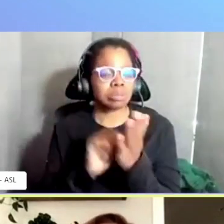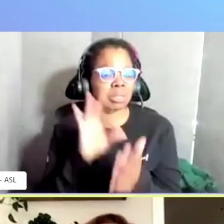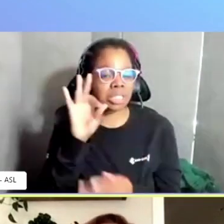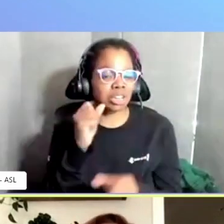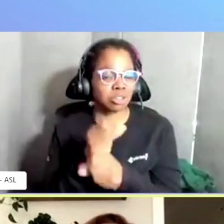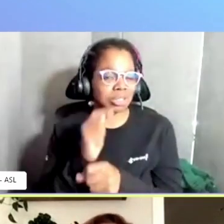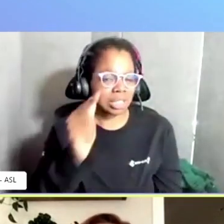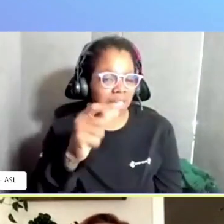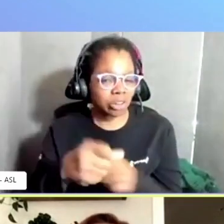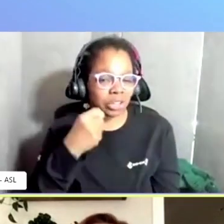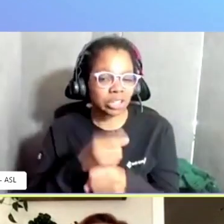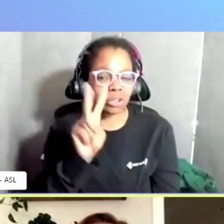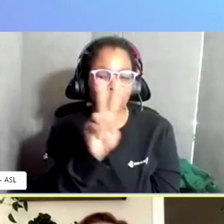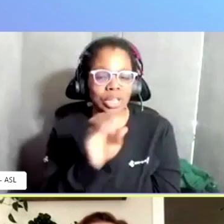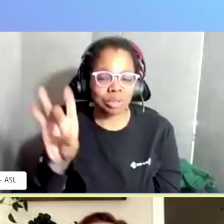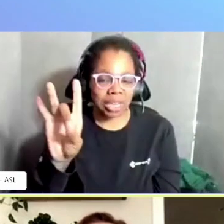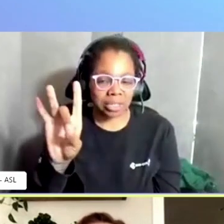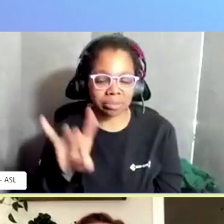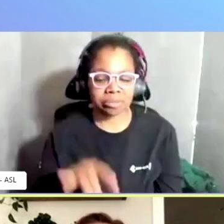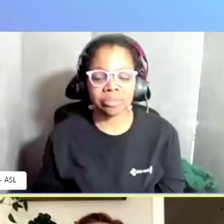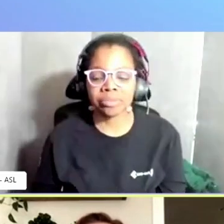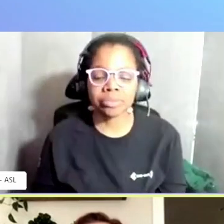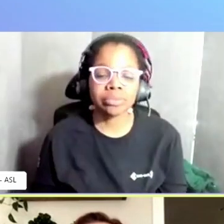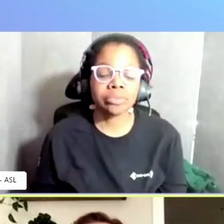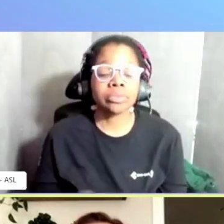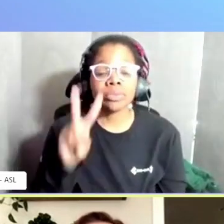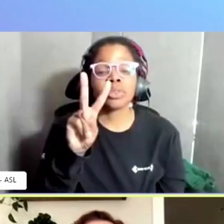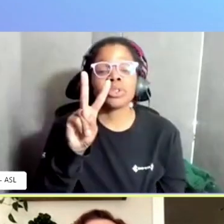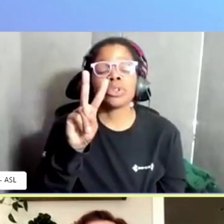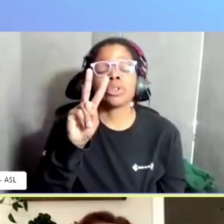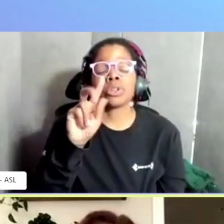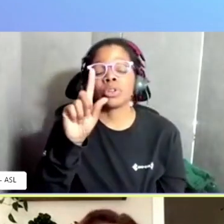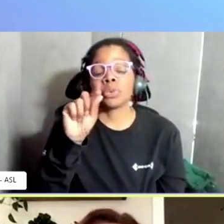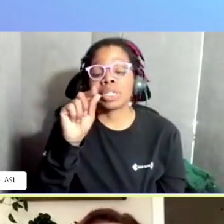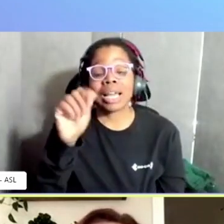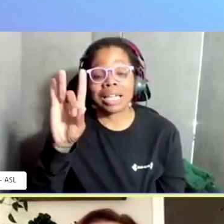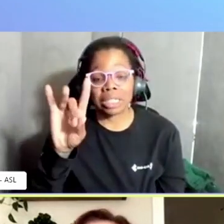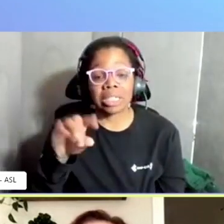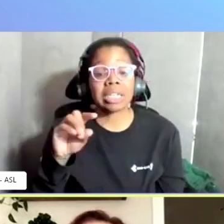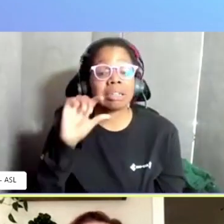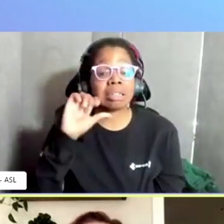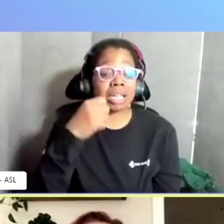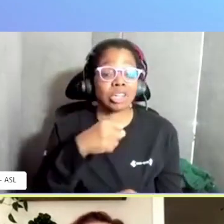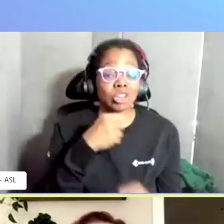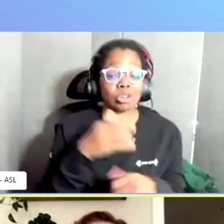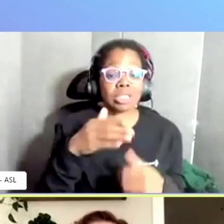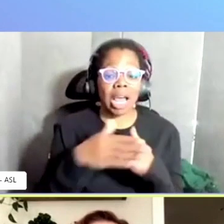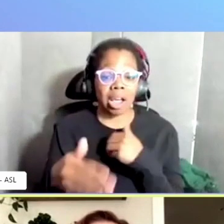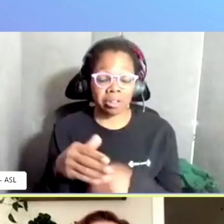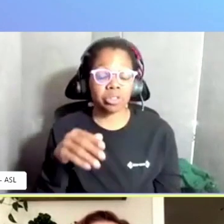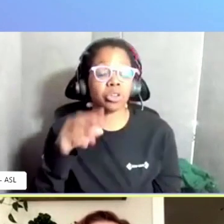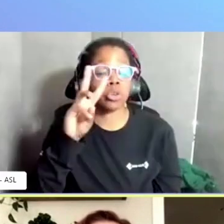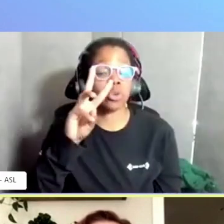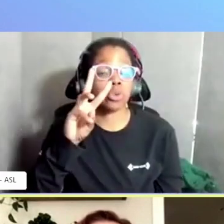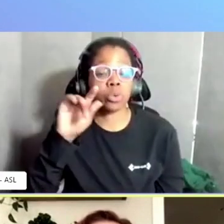in 2008. In 2018, 10 years after WCAG 2.0 was finalized,